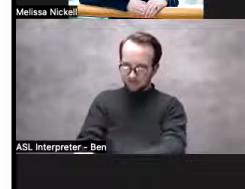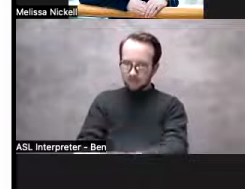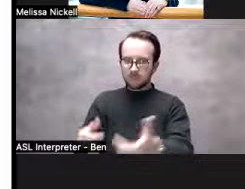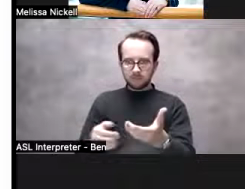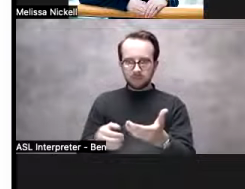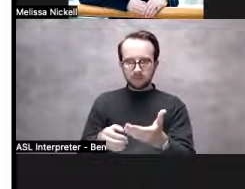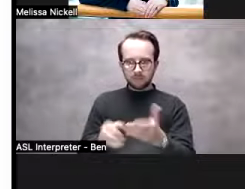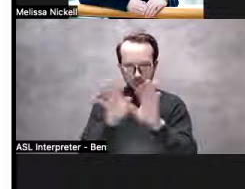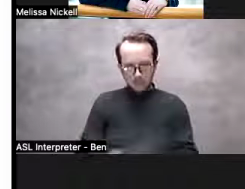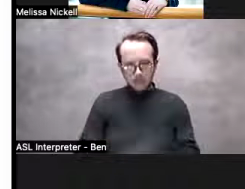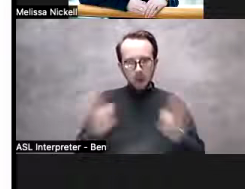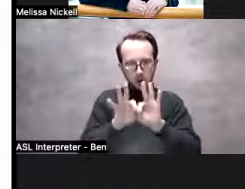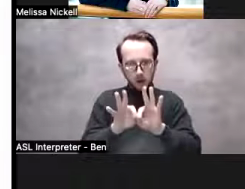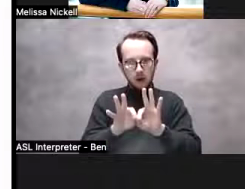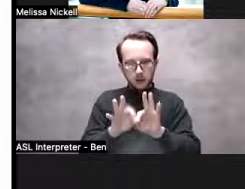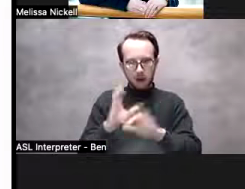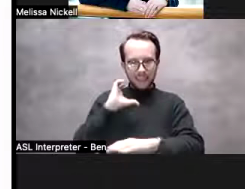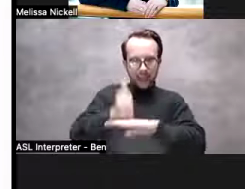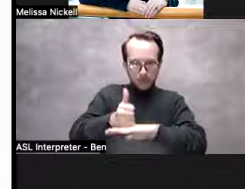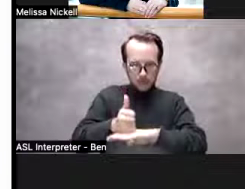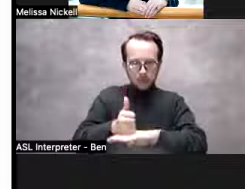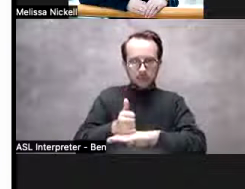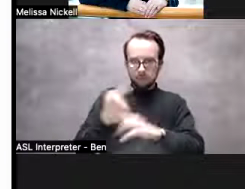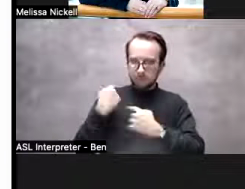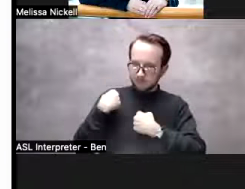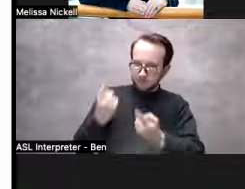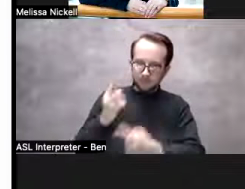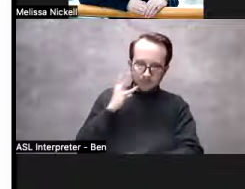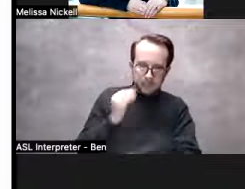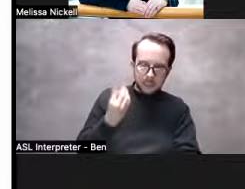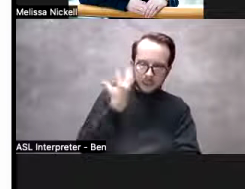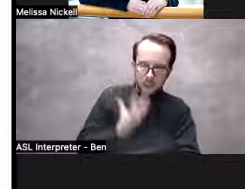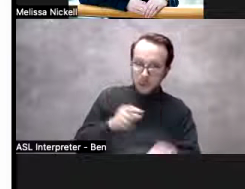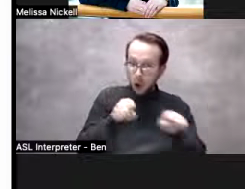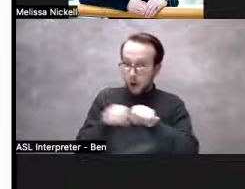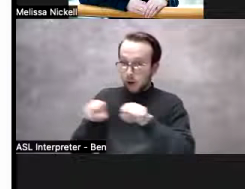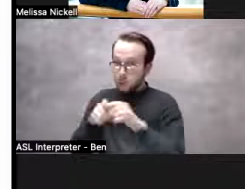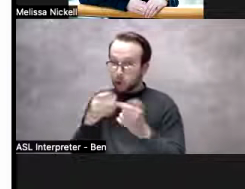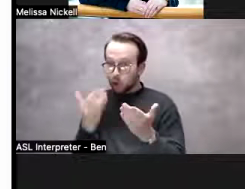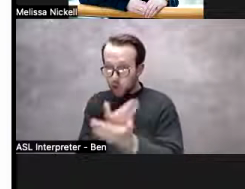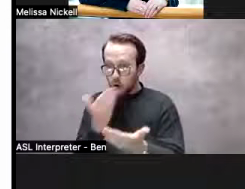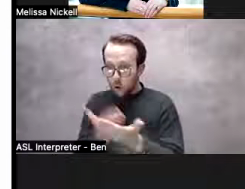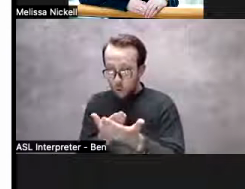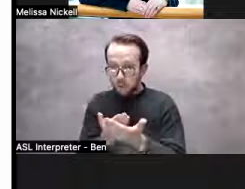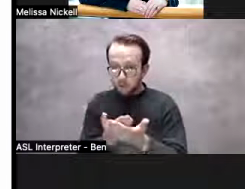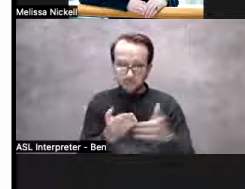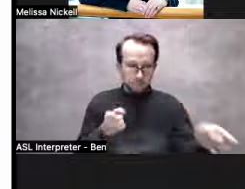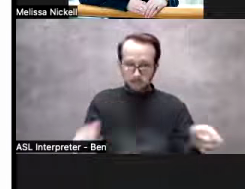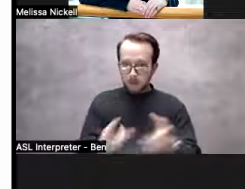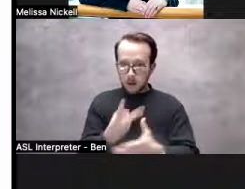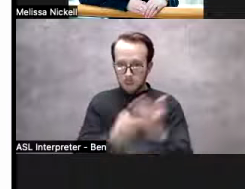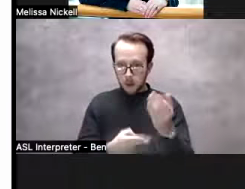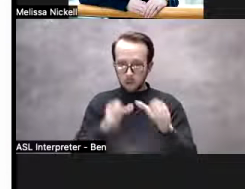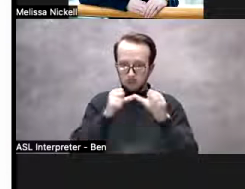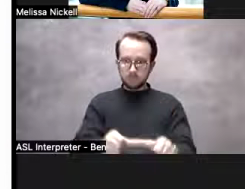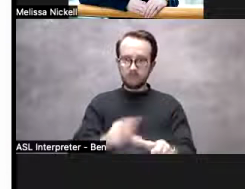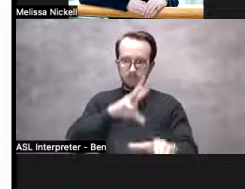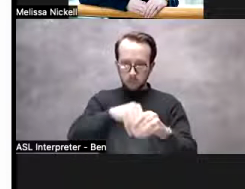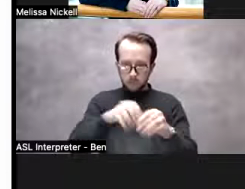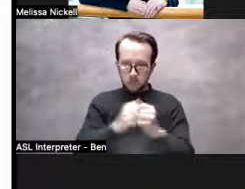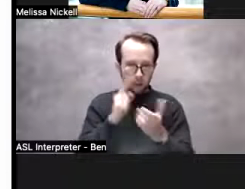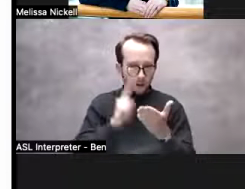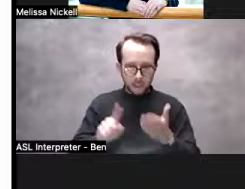that established investigators as well as new investigators are participating in biomedical research in this